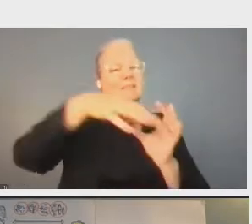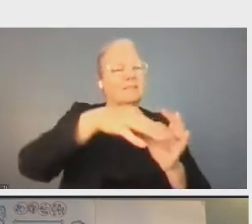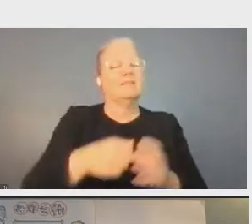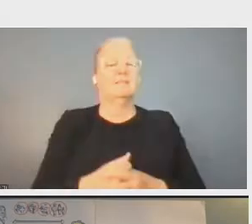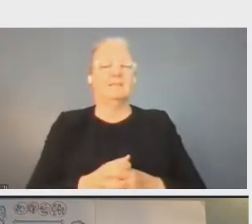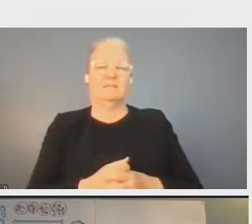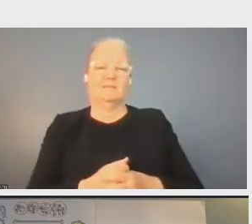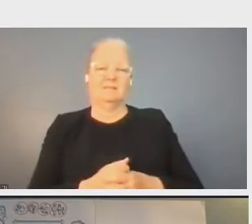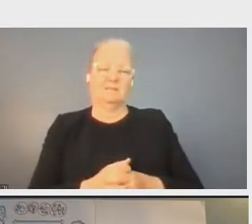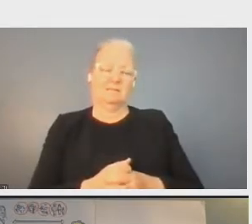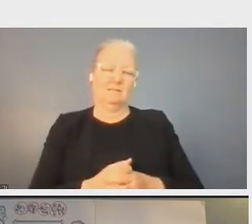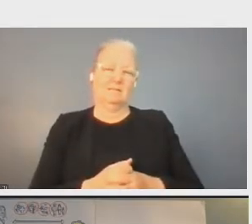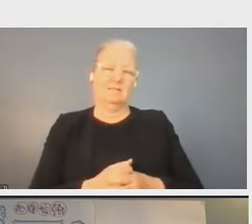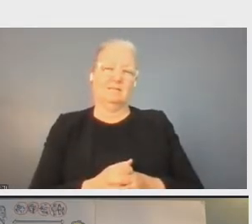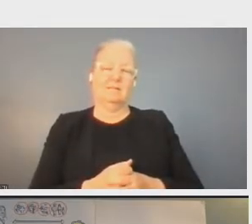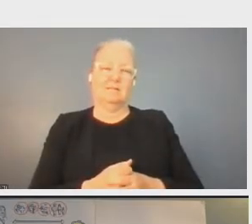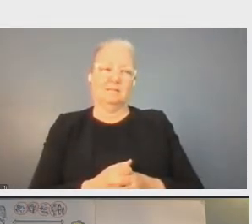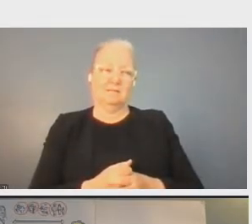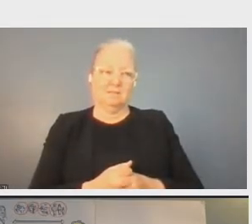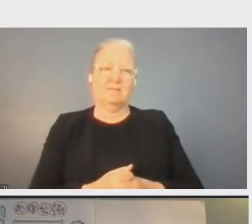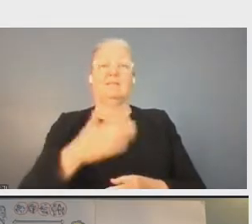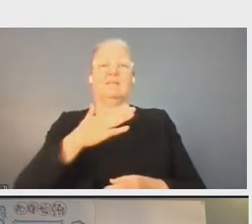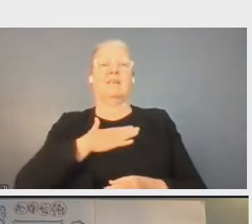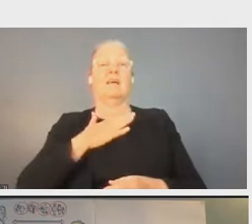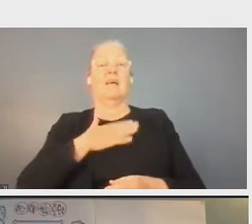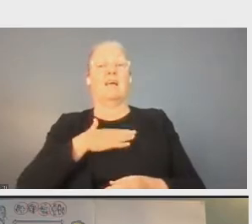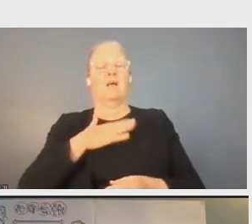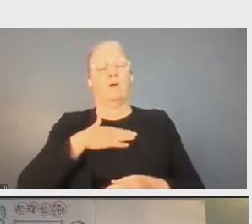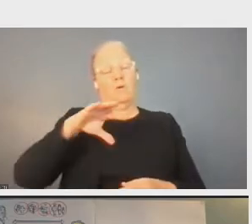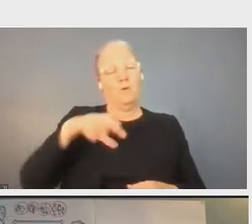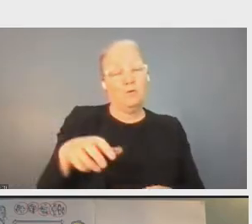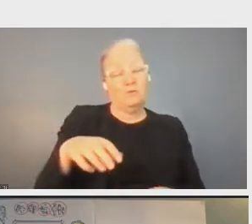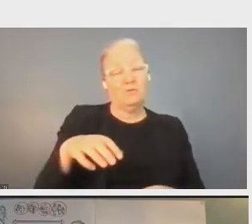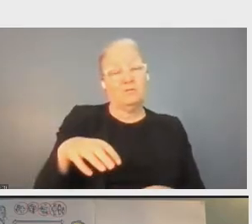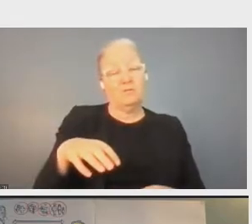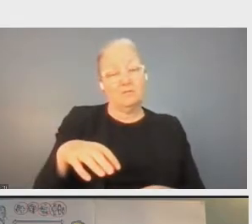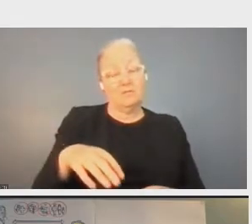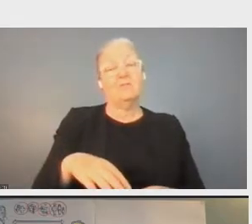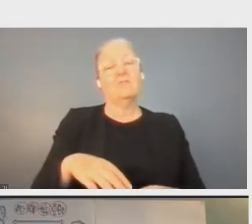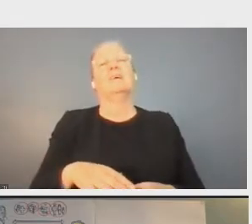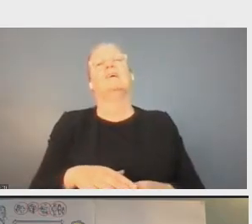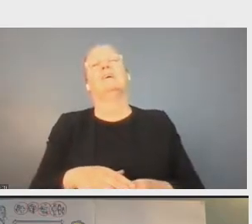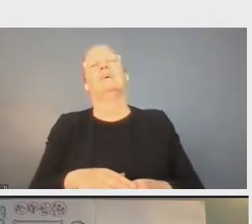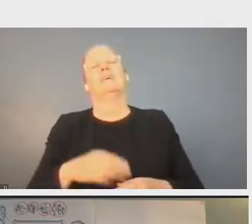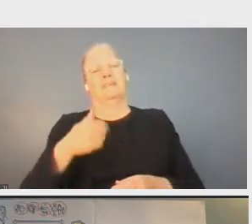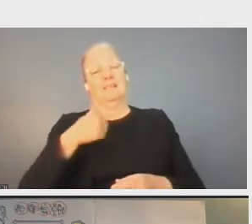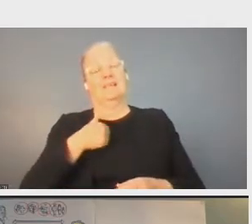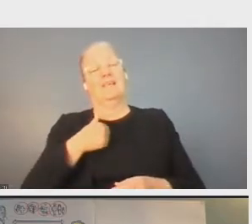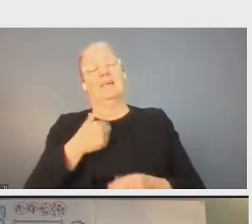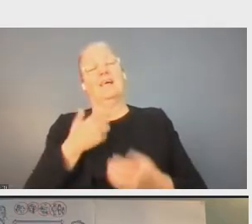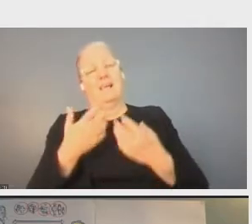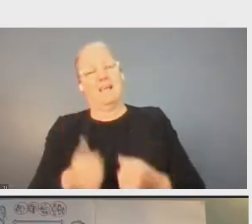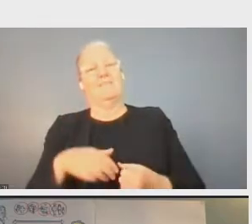our role in our country, sorry, the environmental ministry has a key